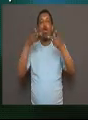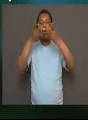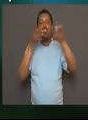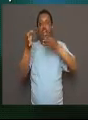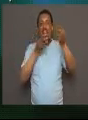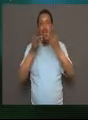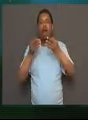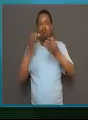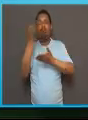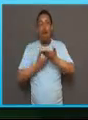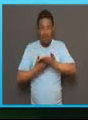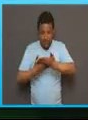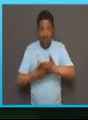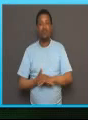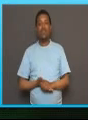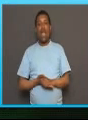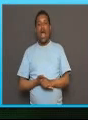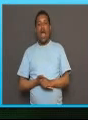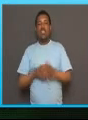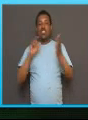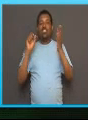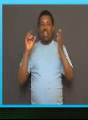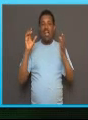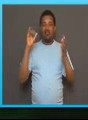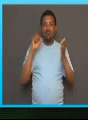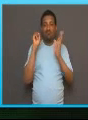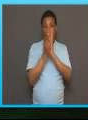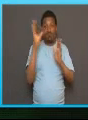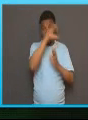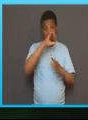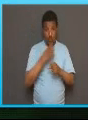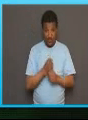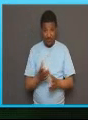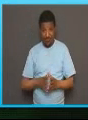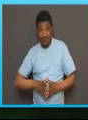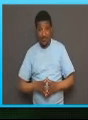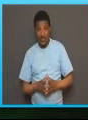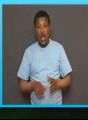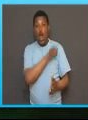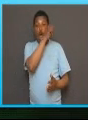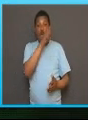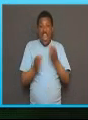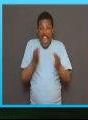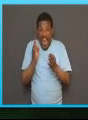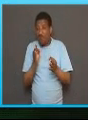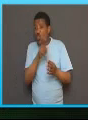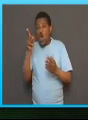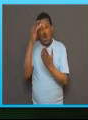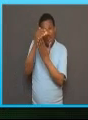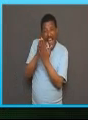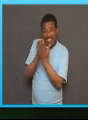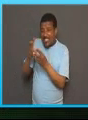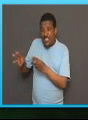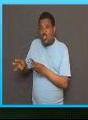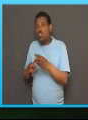maps. Let us consider an example. If you were planning a